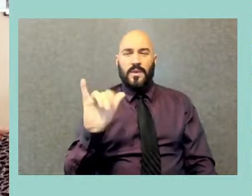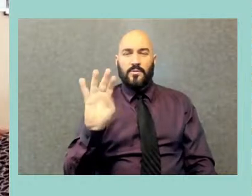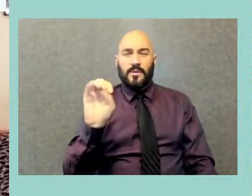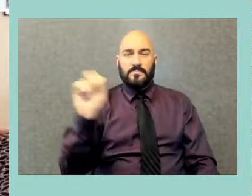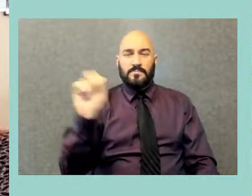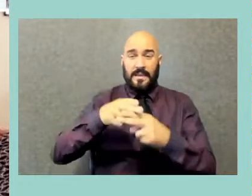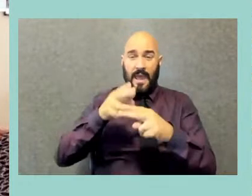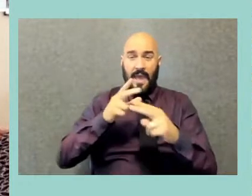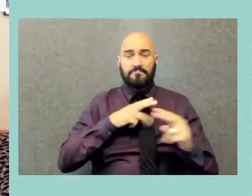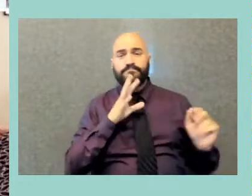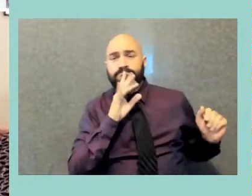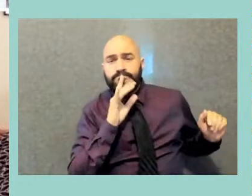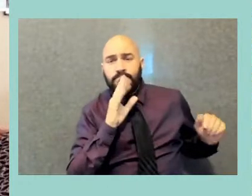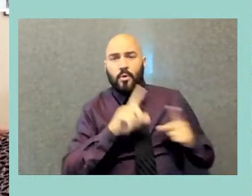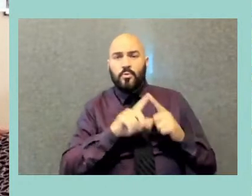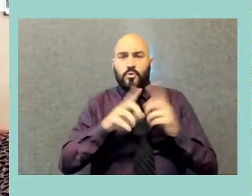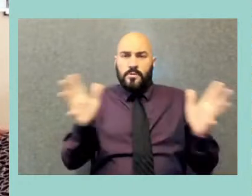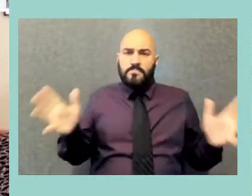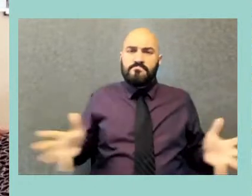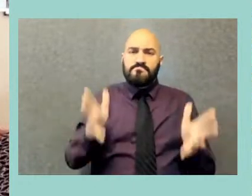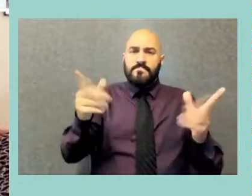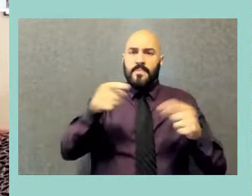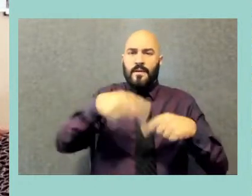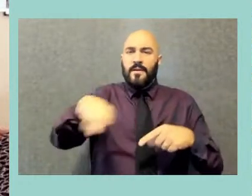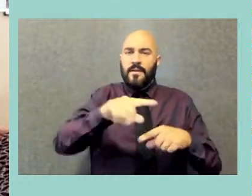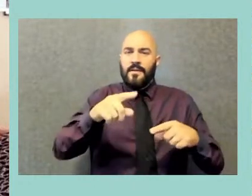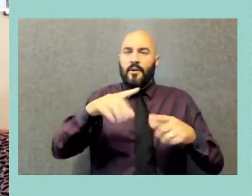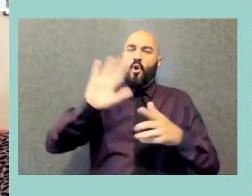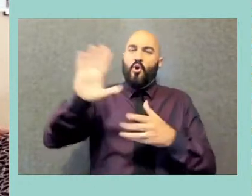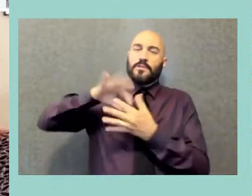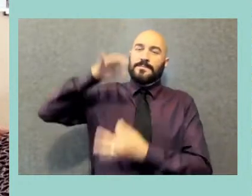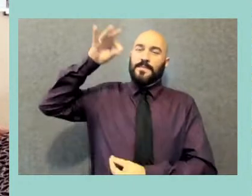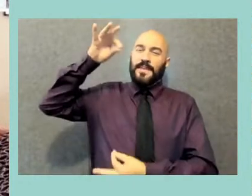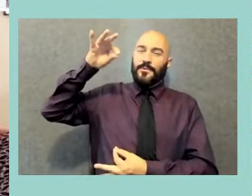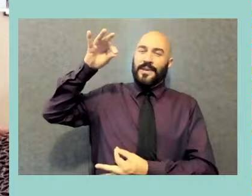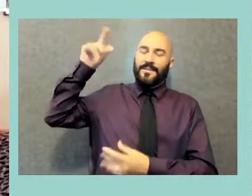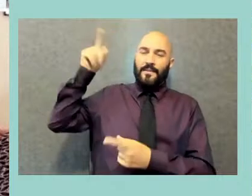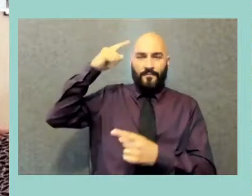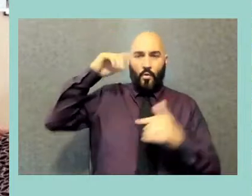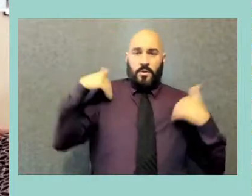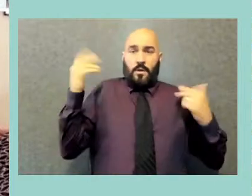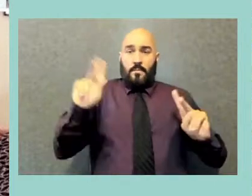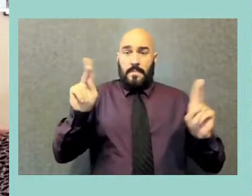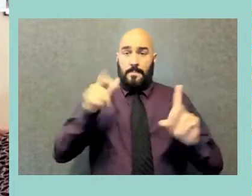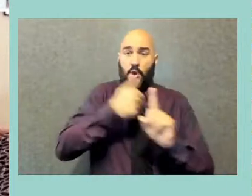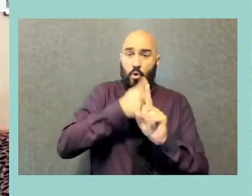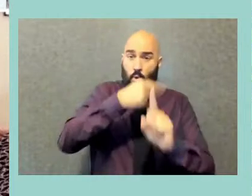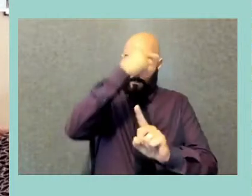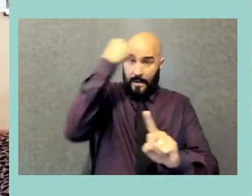of E's mentorship of young people who are Black, Indigenous, and people of color.